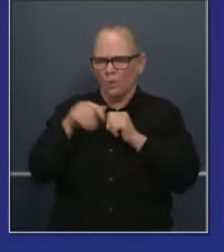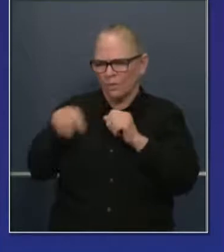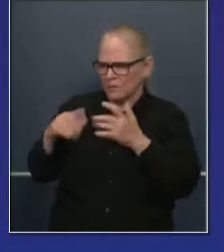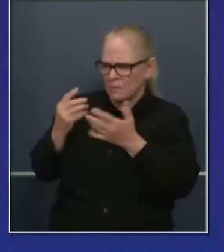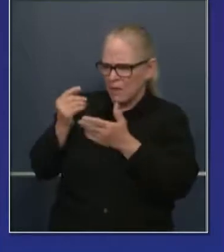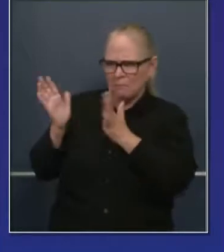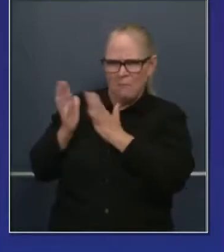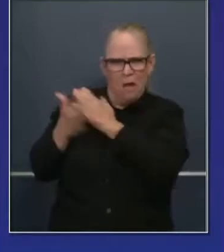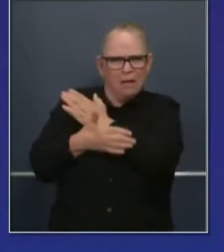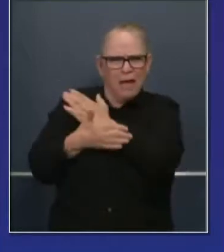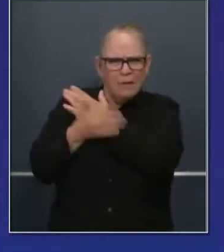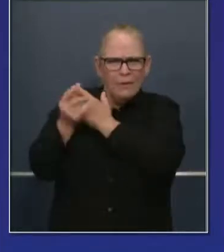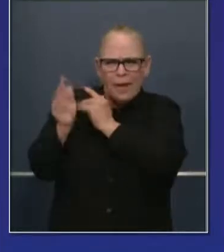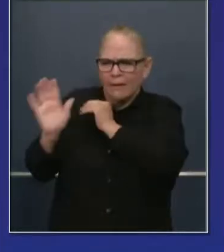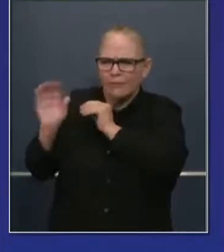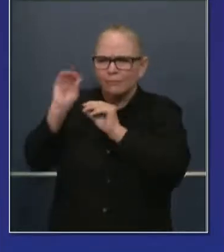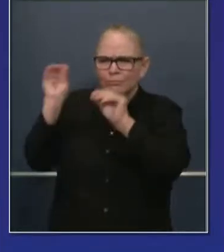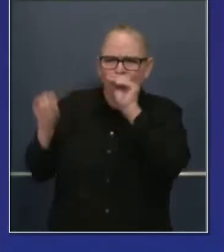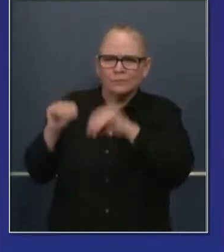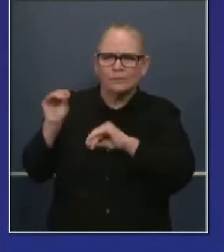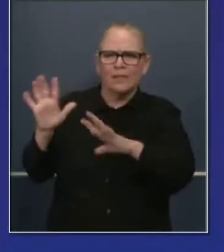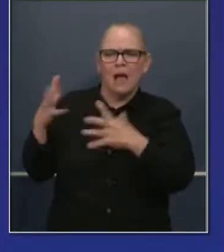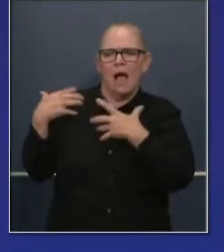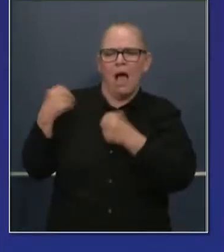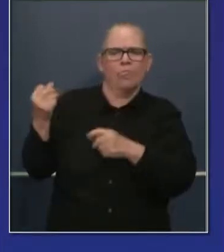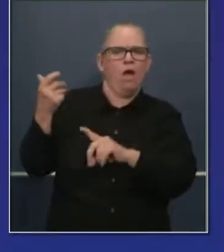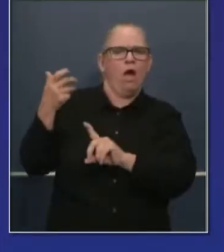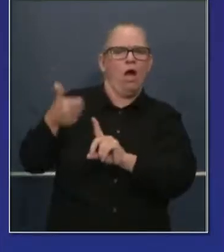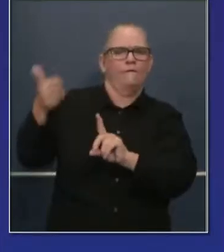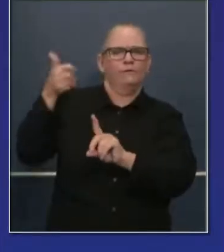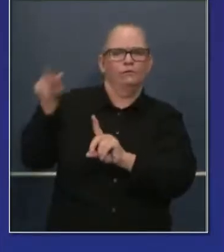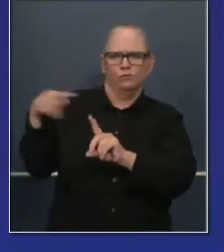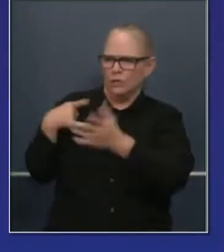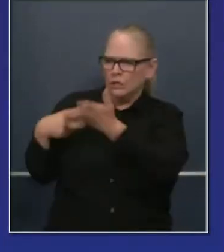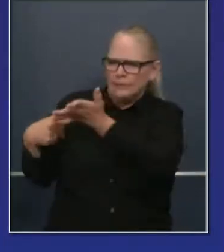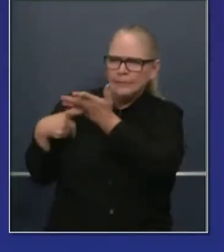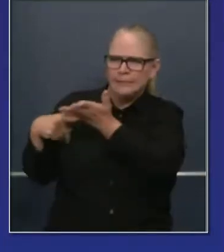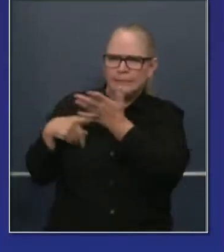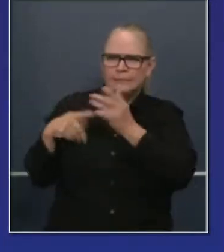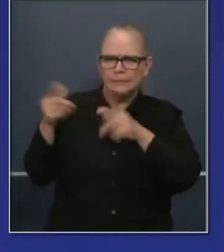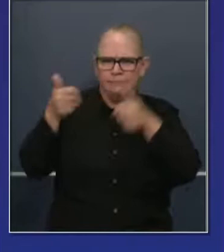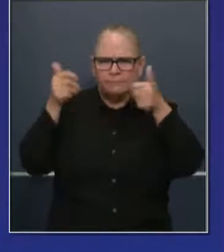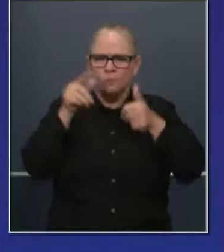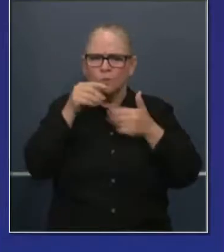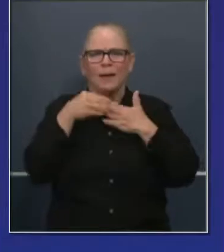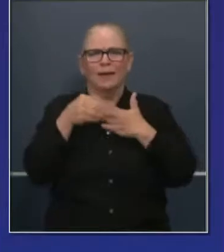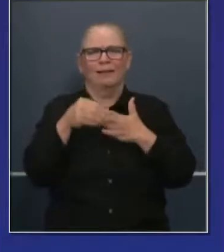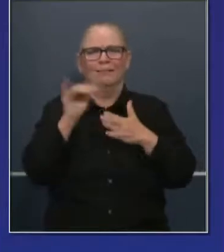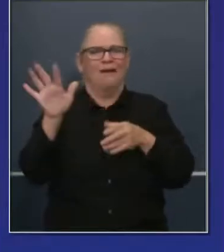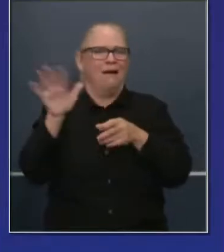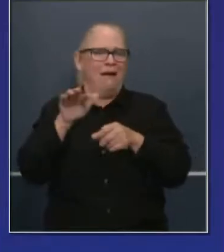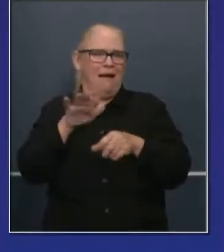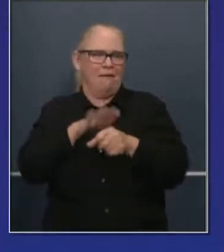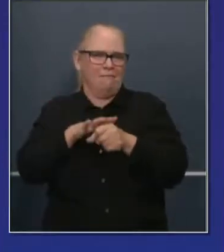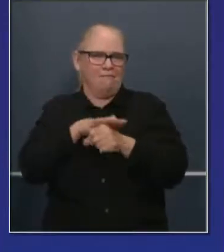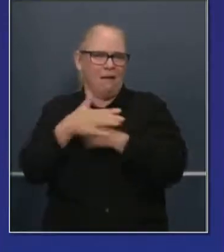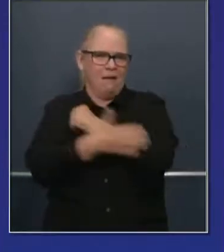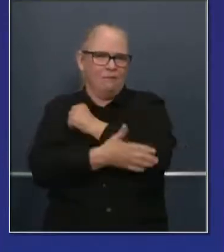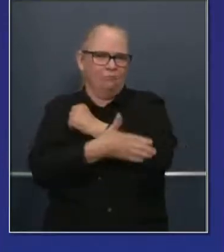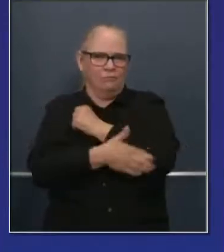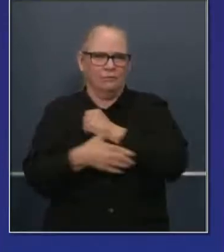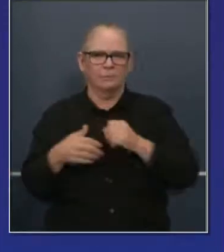appreciate health officers in the small counties, the supervisors, other non-elected leaders in those counties having those